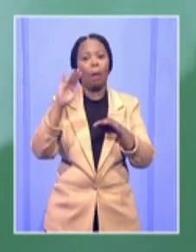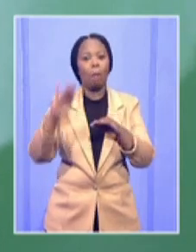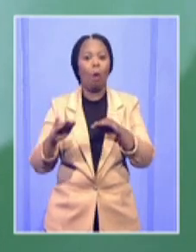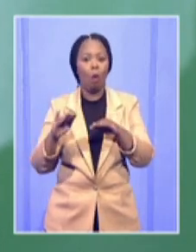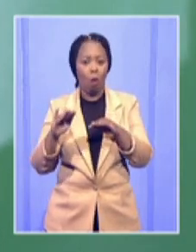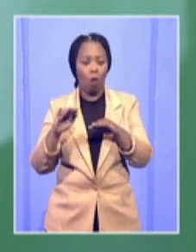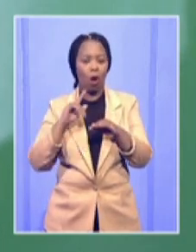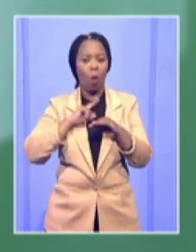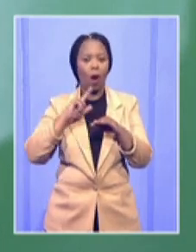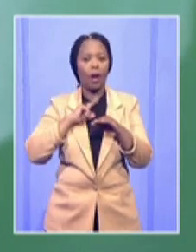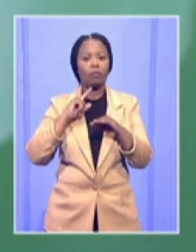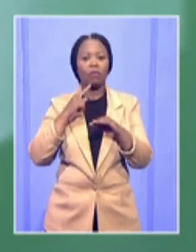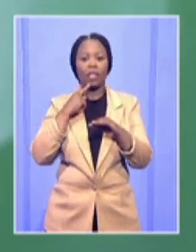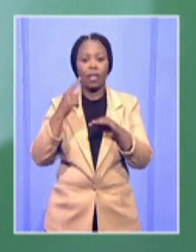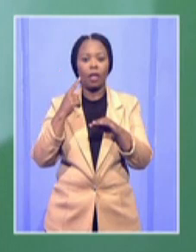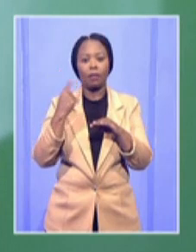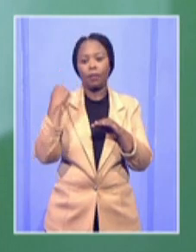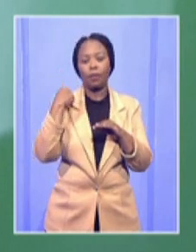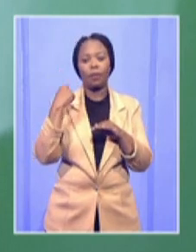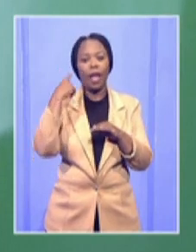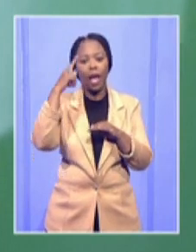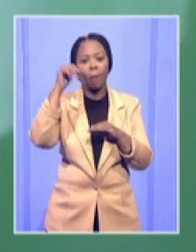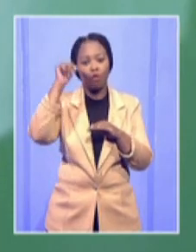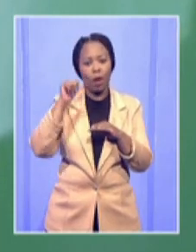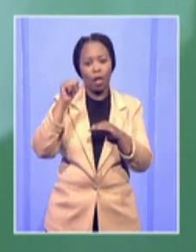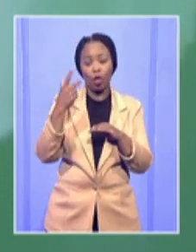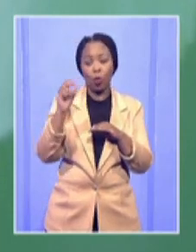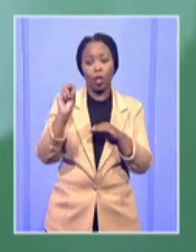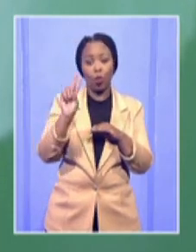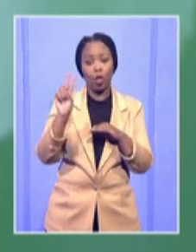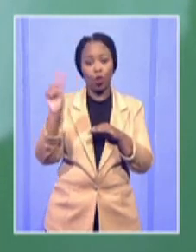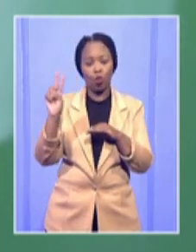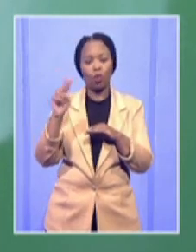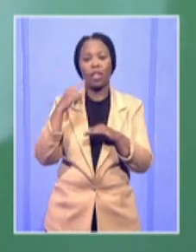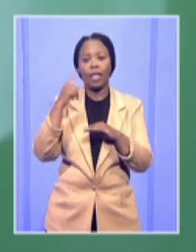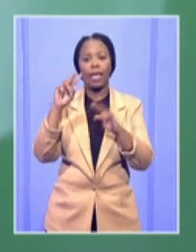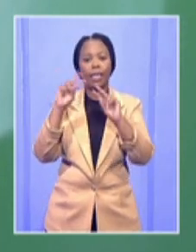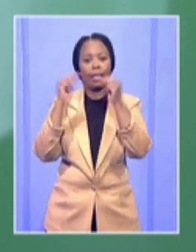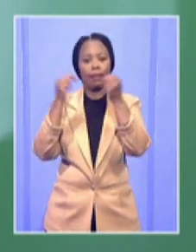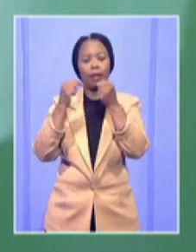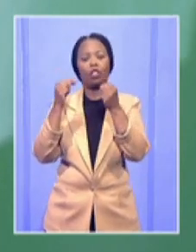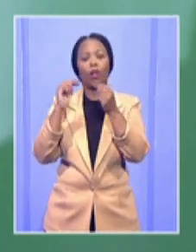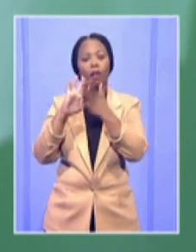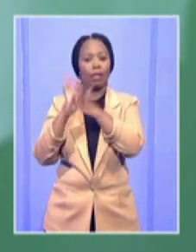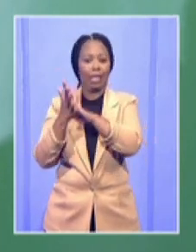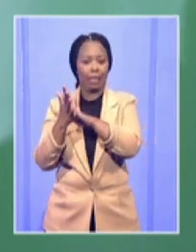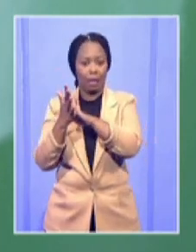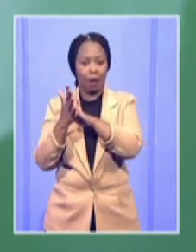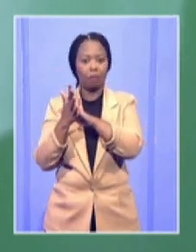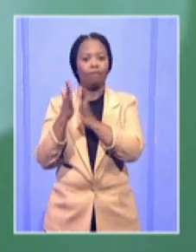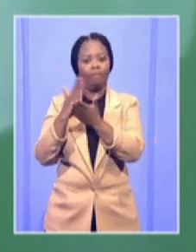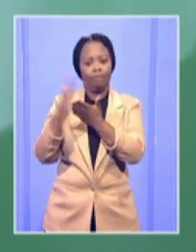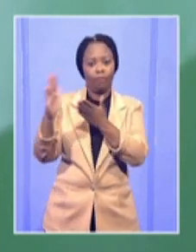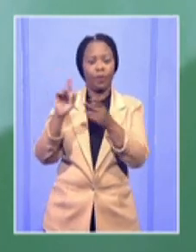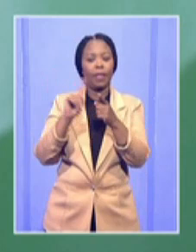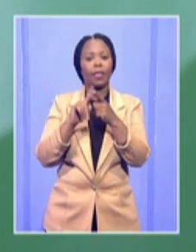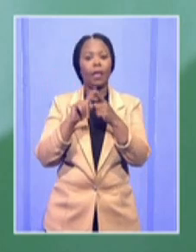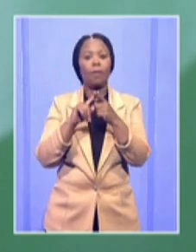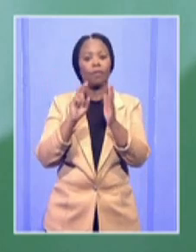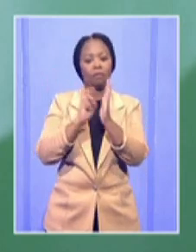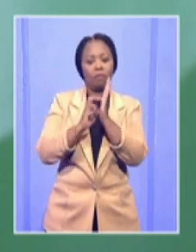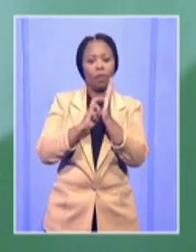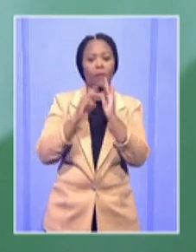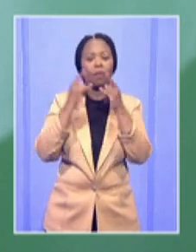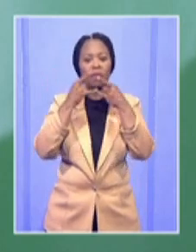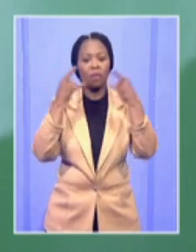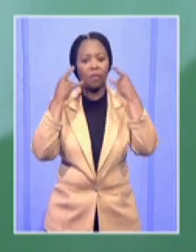national state of disaster in April 2022 and eventual repeal of regulations on the wearing of masks, limitations